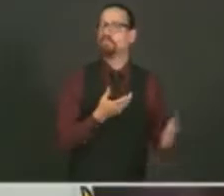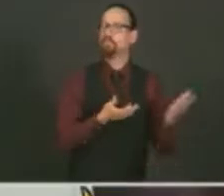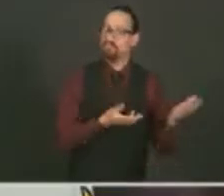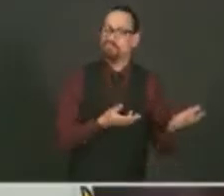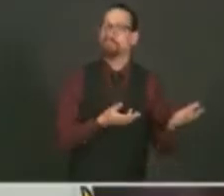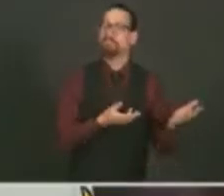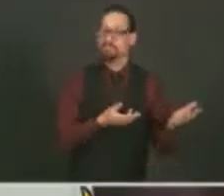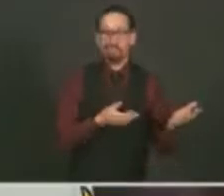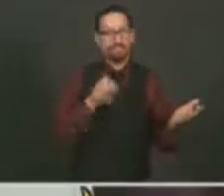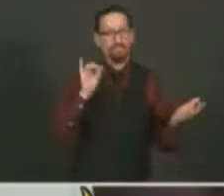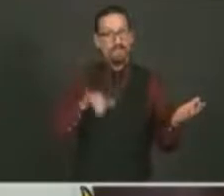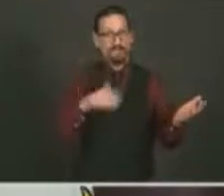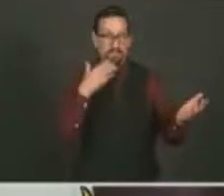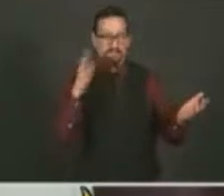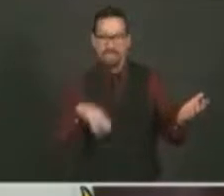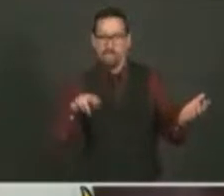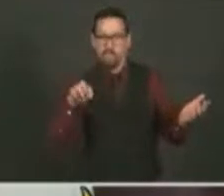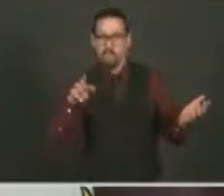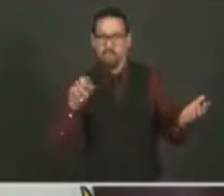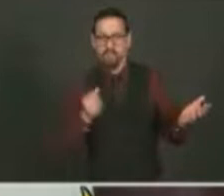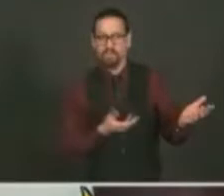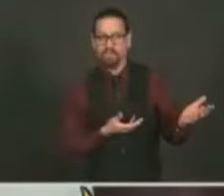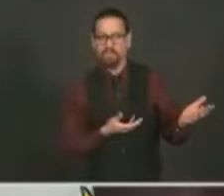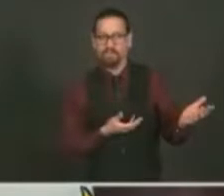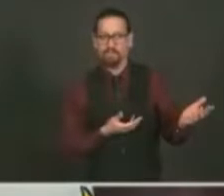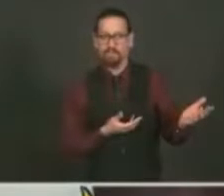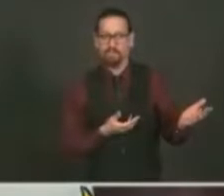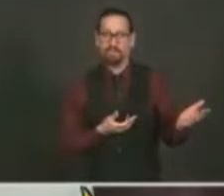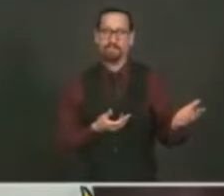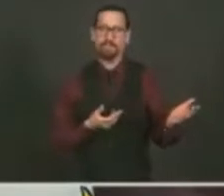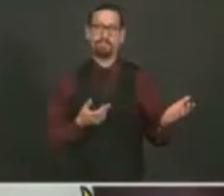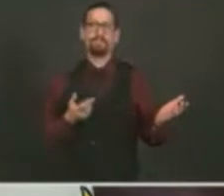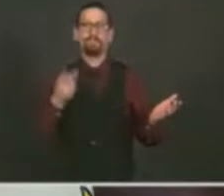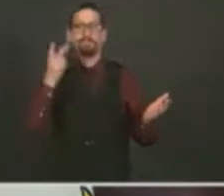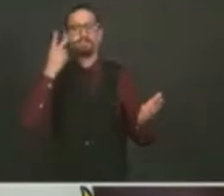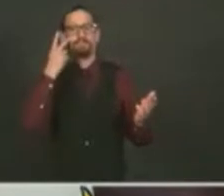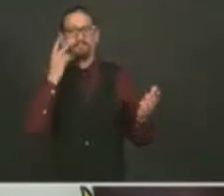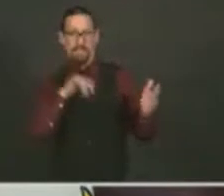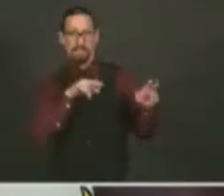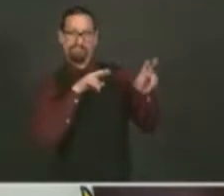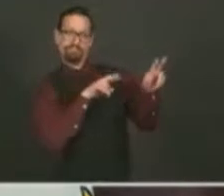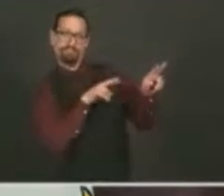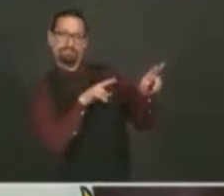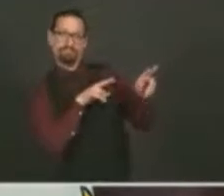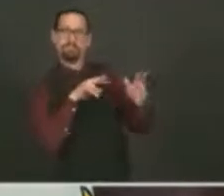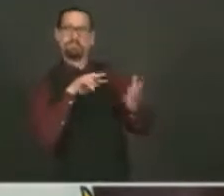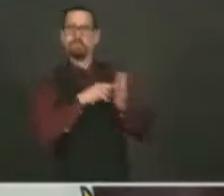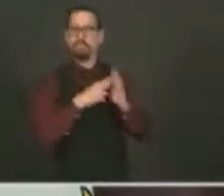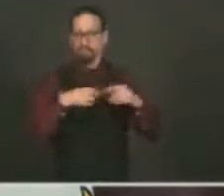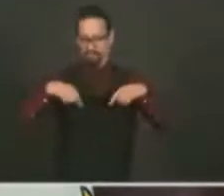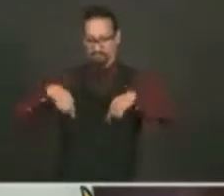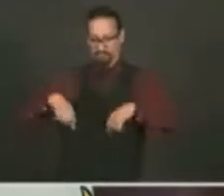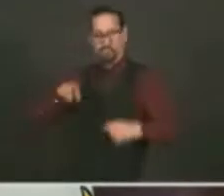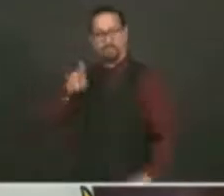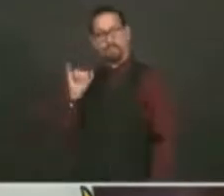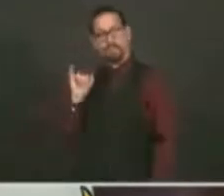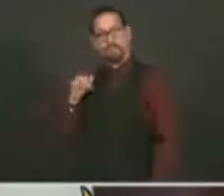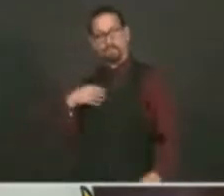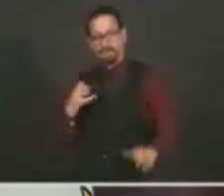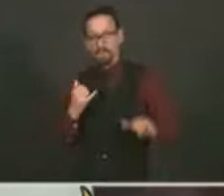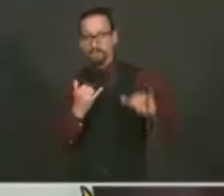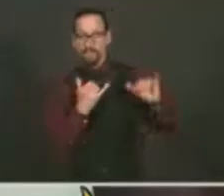the data that I present to you today is not where we want to be, and we need to make some